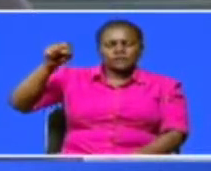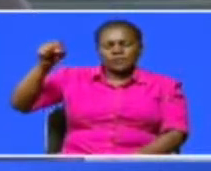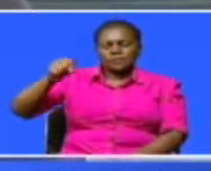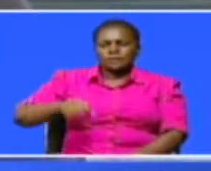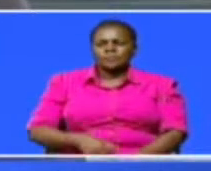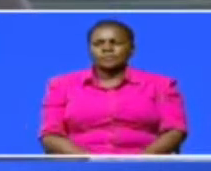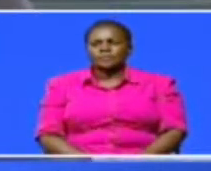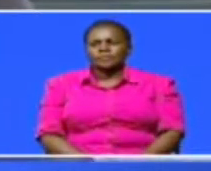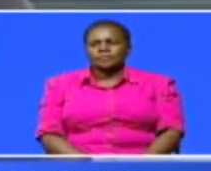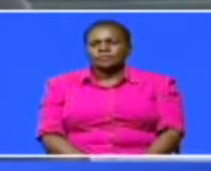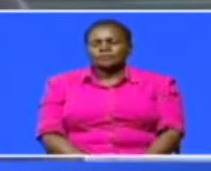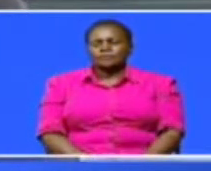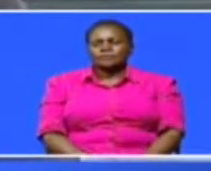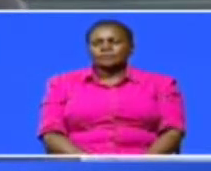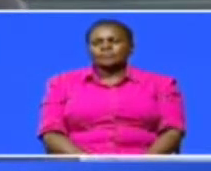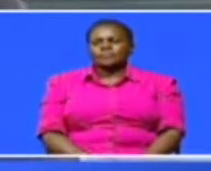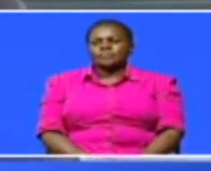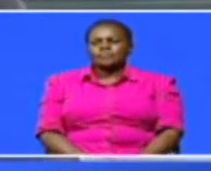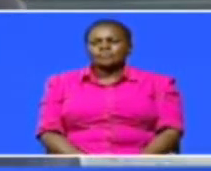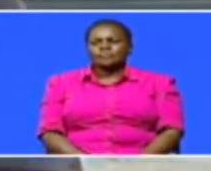Alan Ochanda, KTN News.